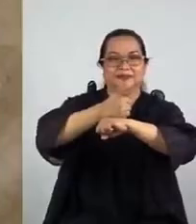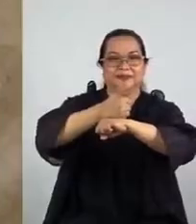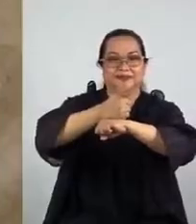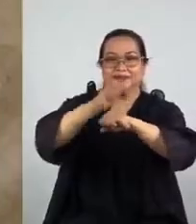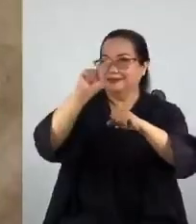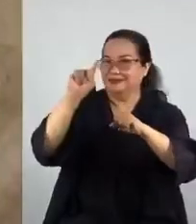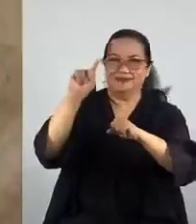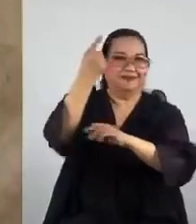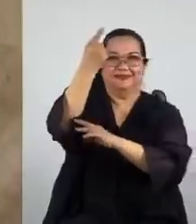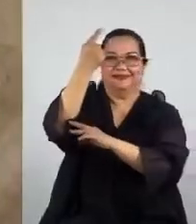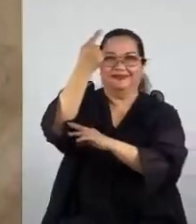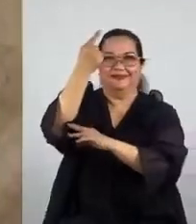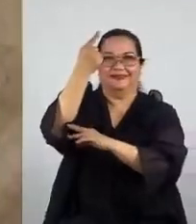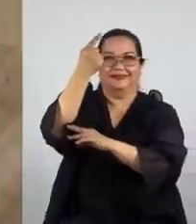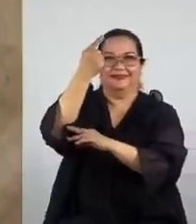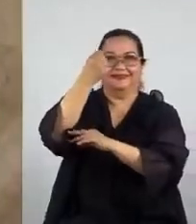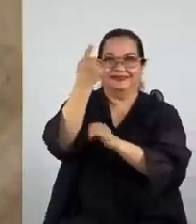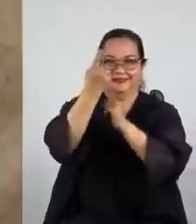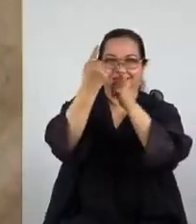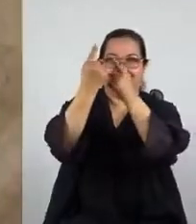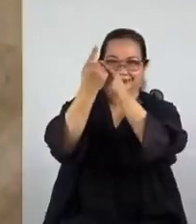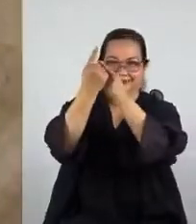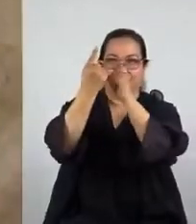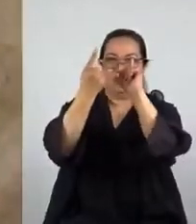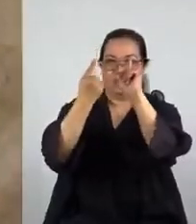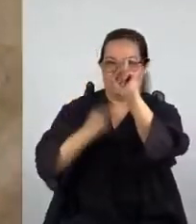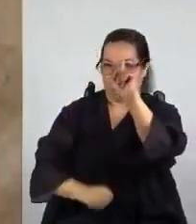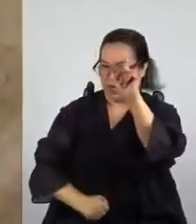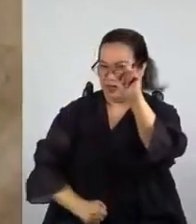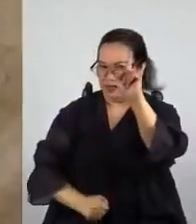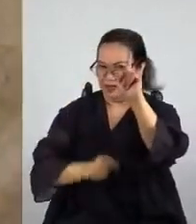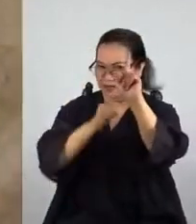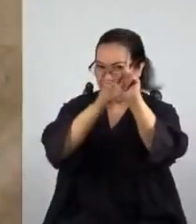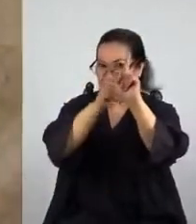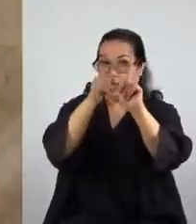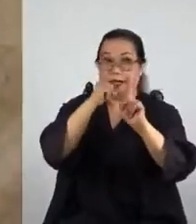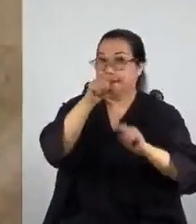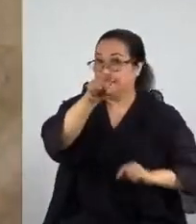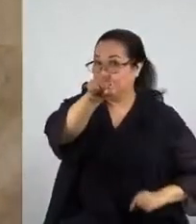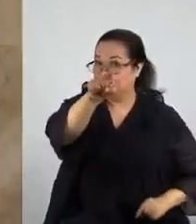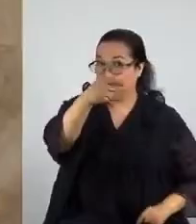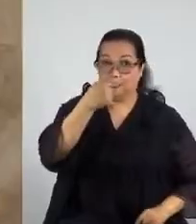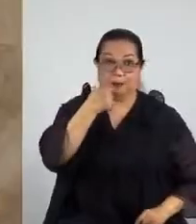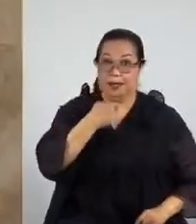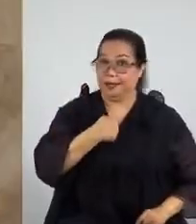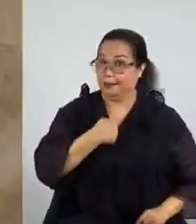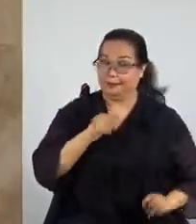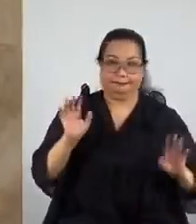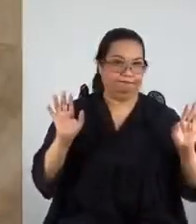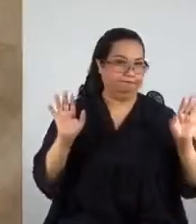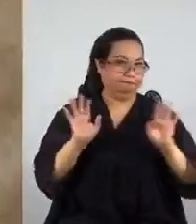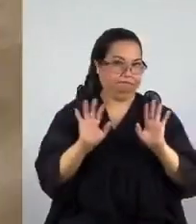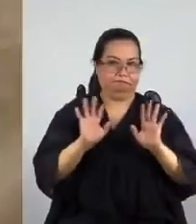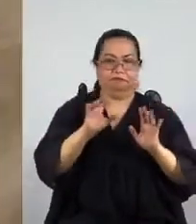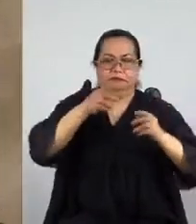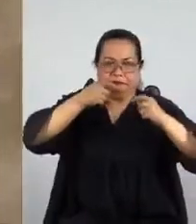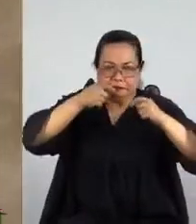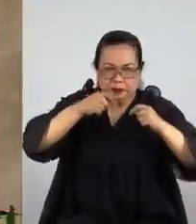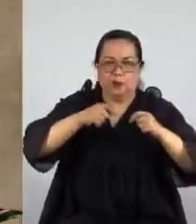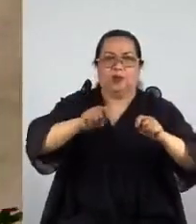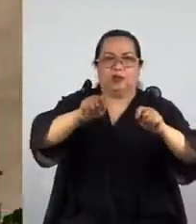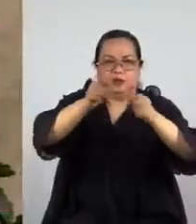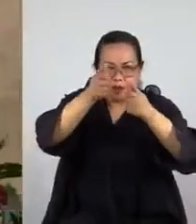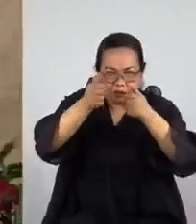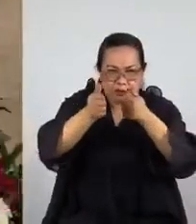the first one, and the only one to do so. Not you, not me. No matter how hard we try to